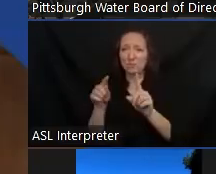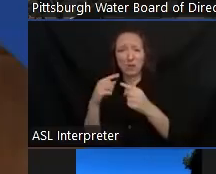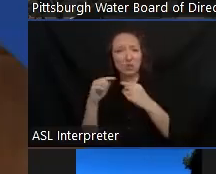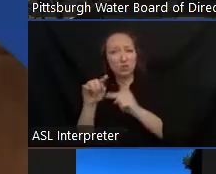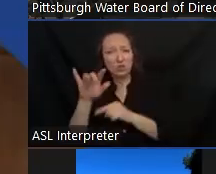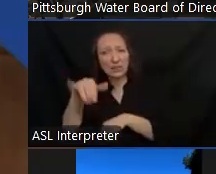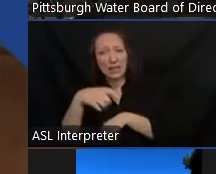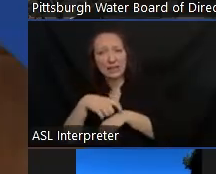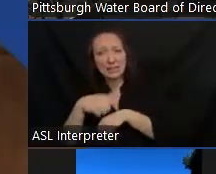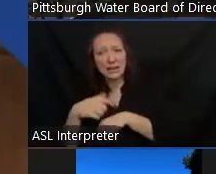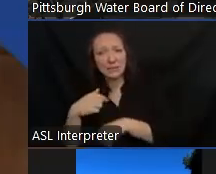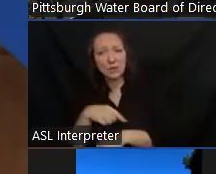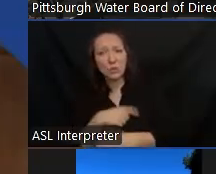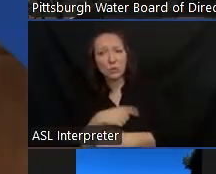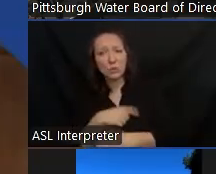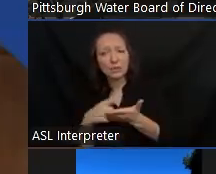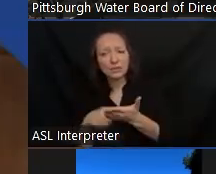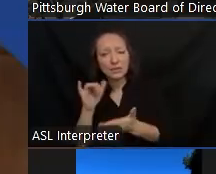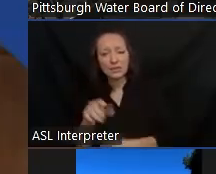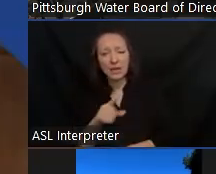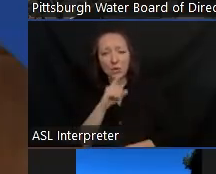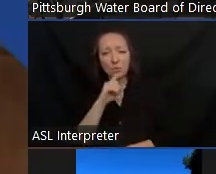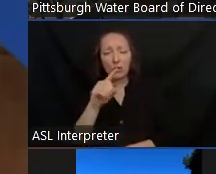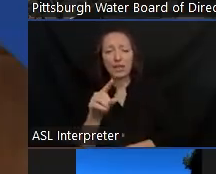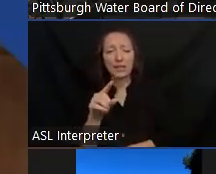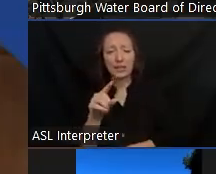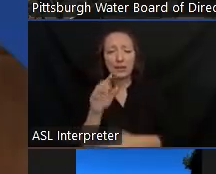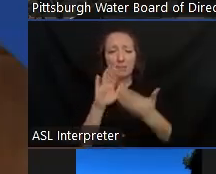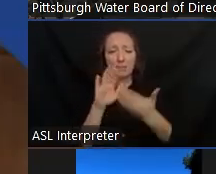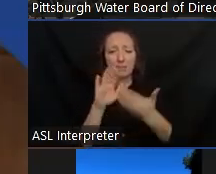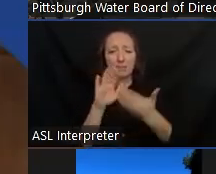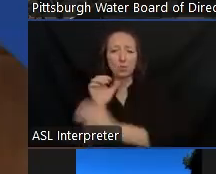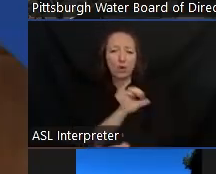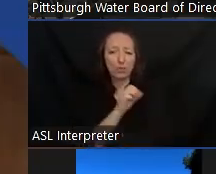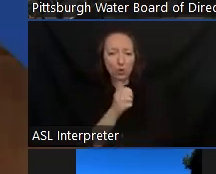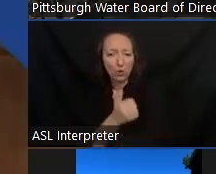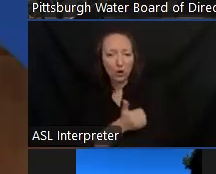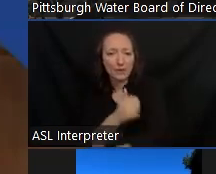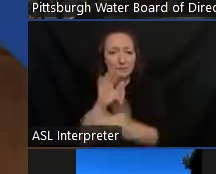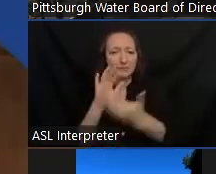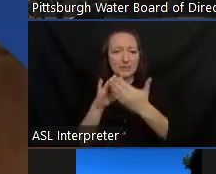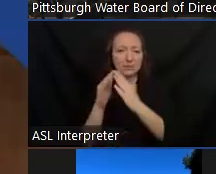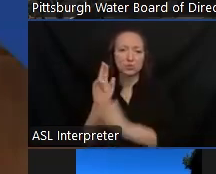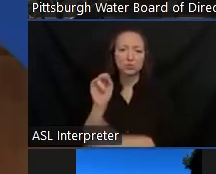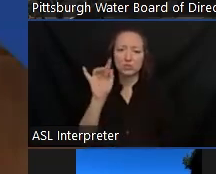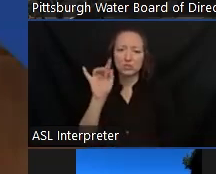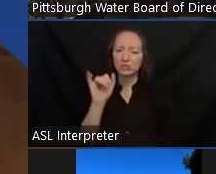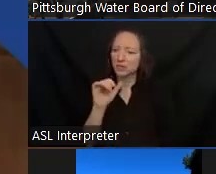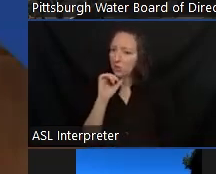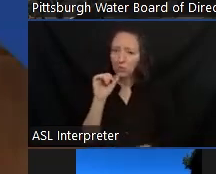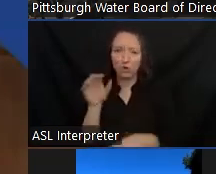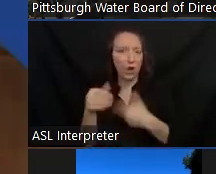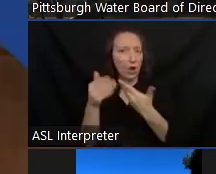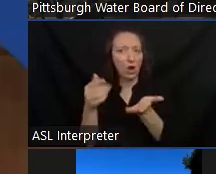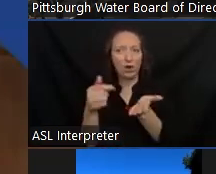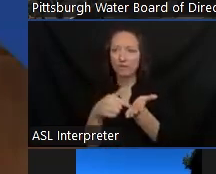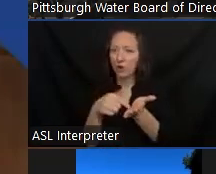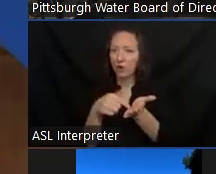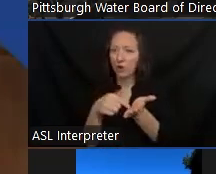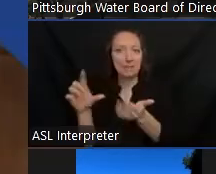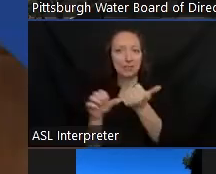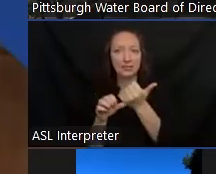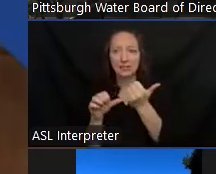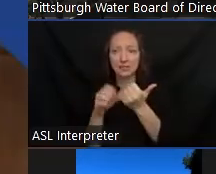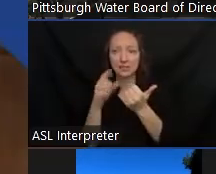had these discussions, municipal authorities and municipal utilities really weren't offering bill assistance to low-income customers. But